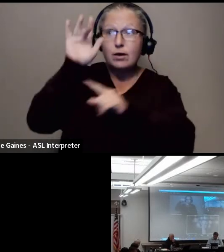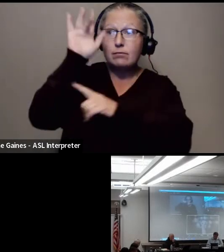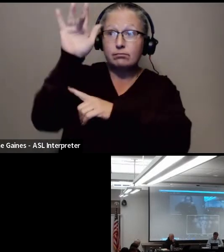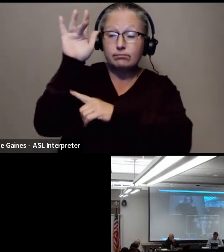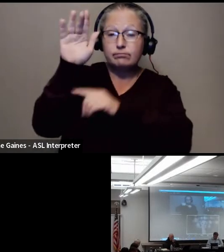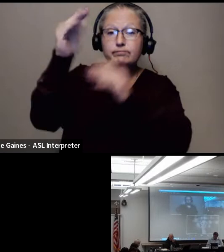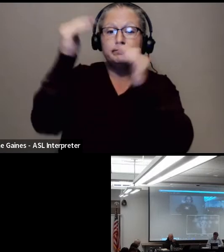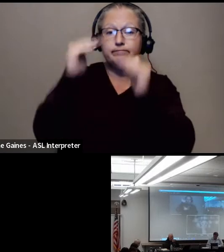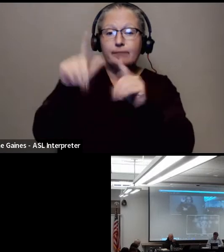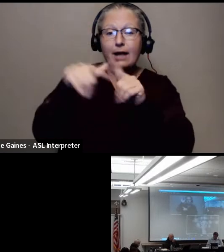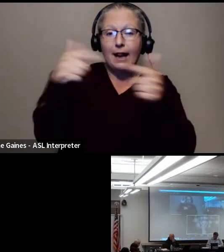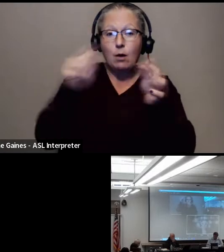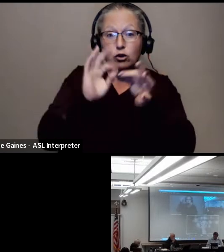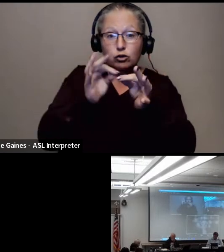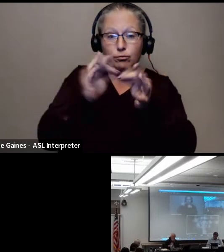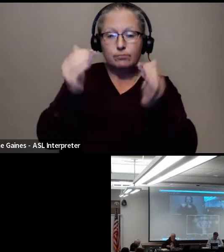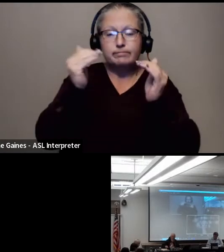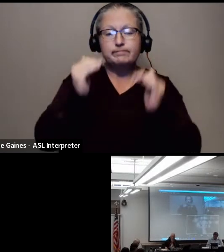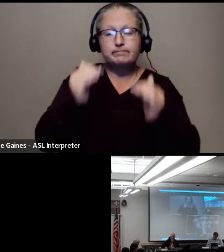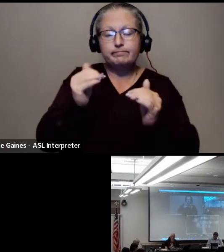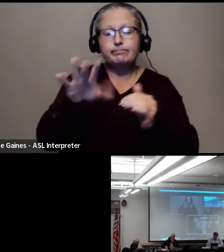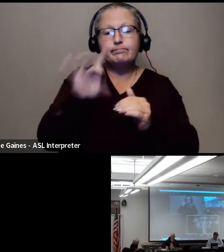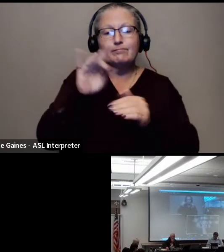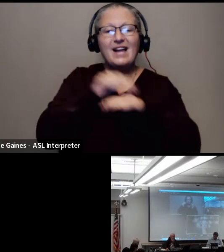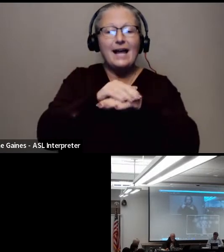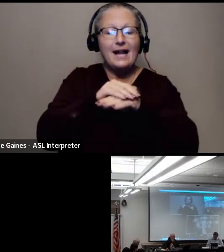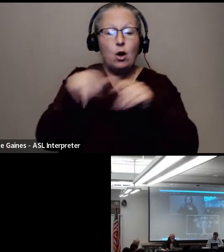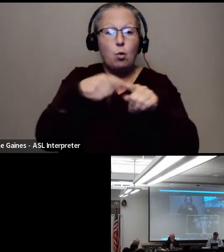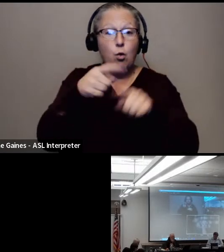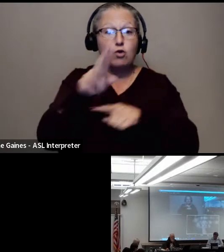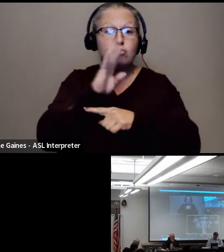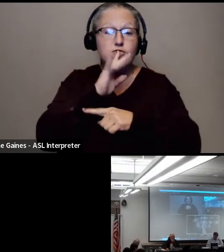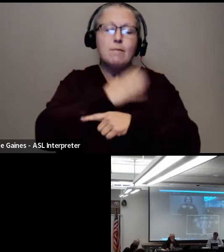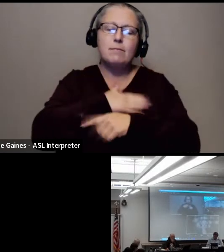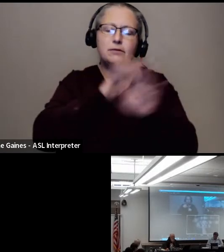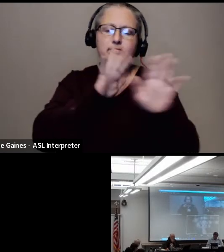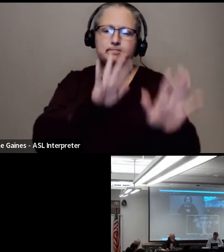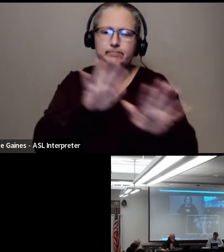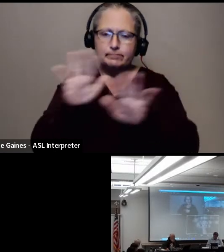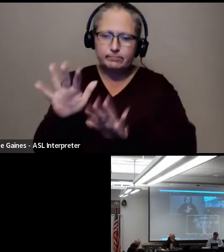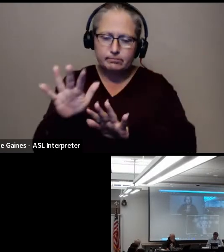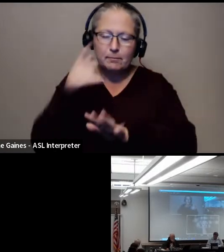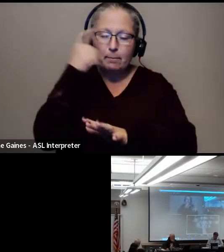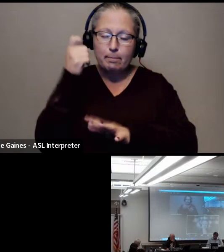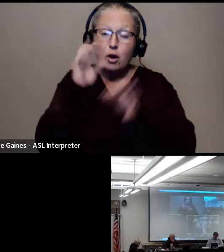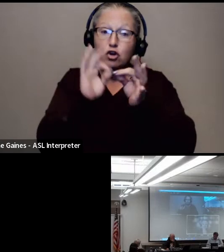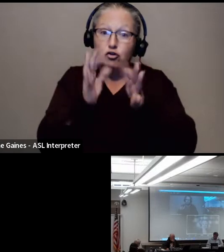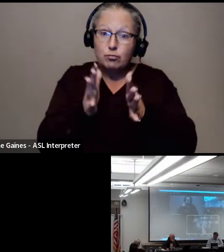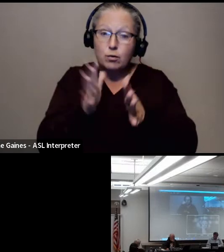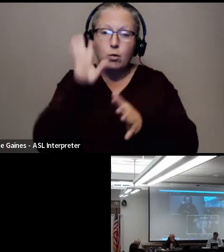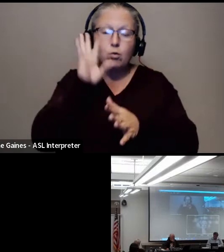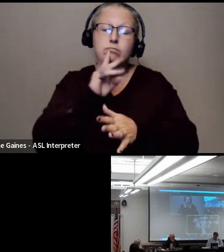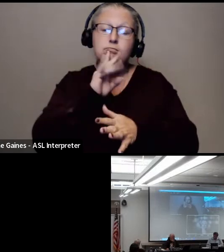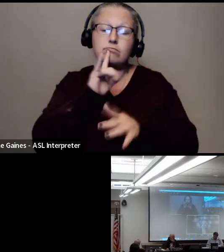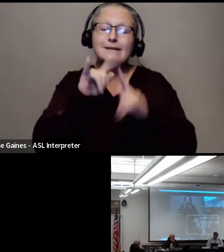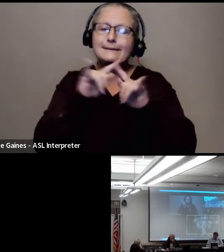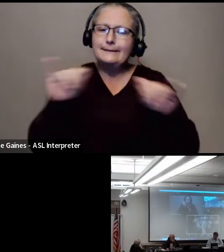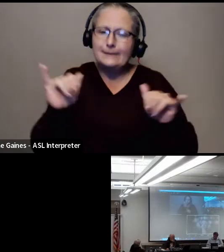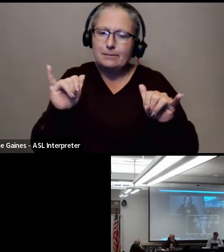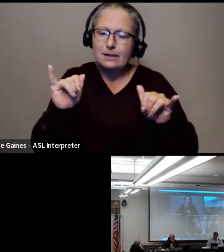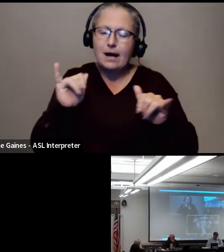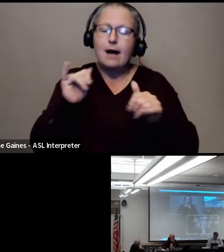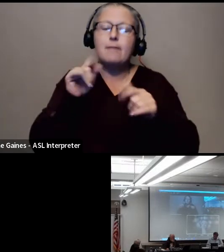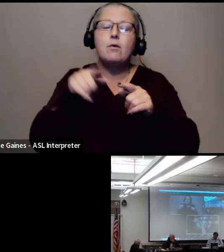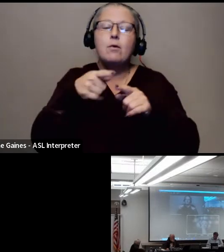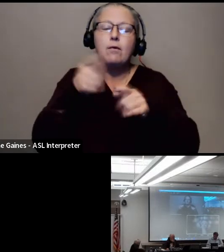on Language Interpretation and then select English. When you speak, do so at a moderate pace because the interpreters are going to be simultaneously